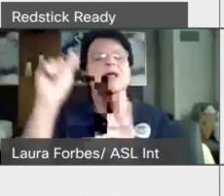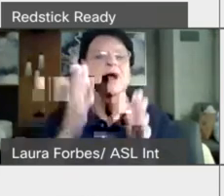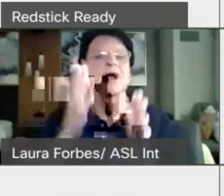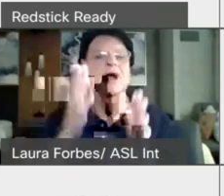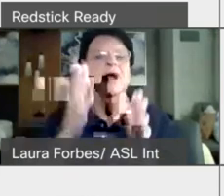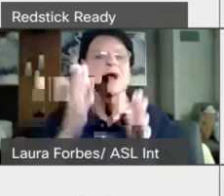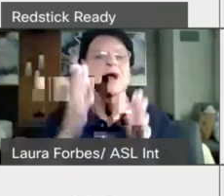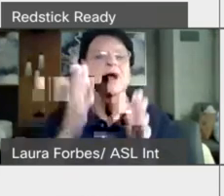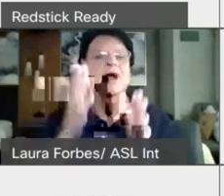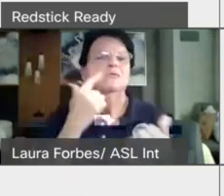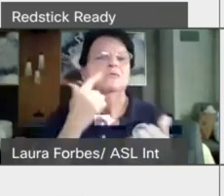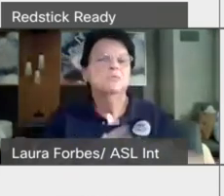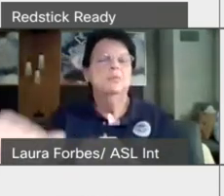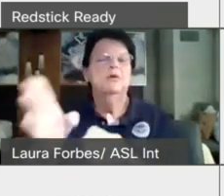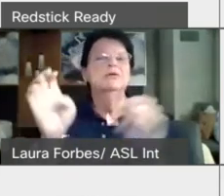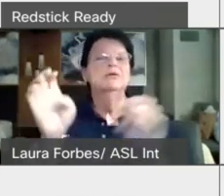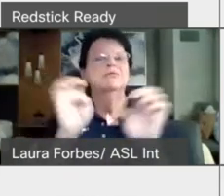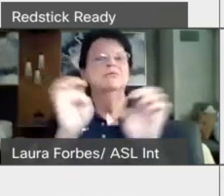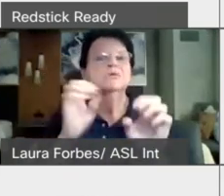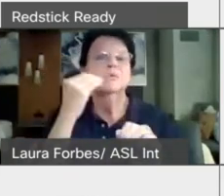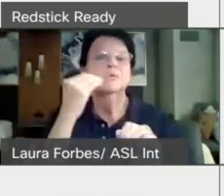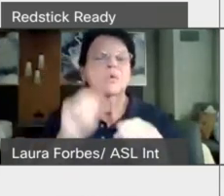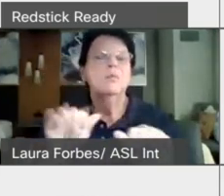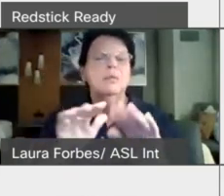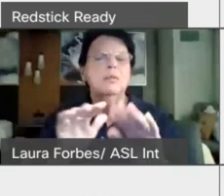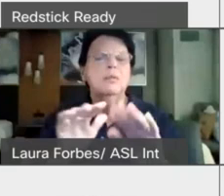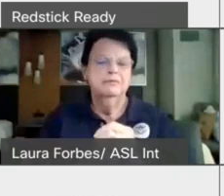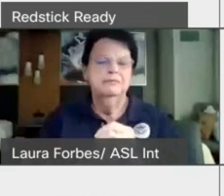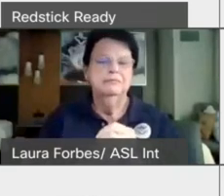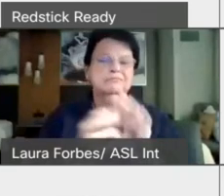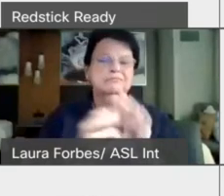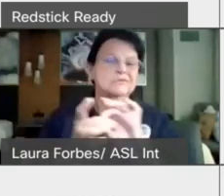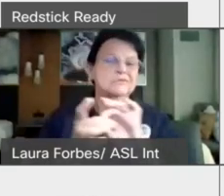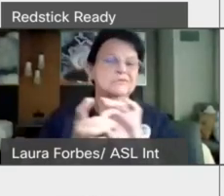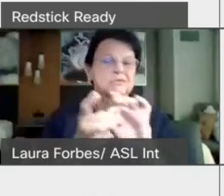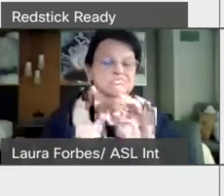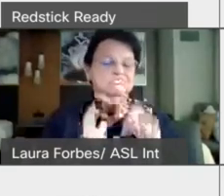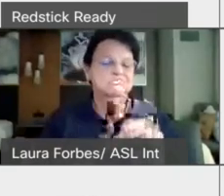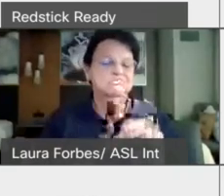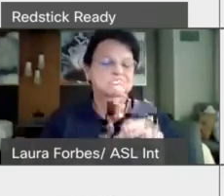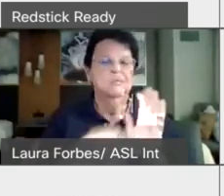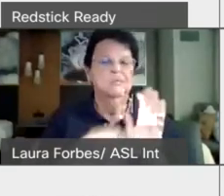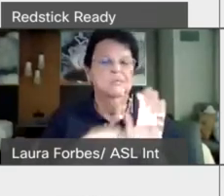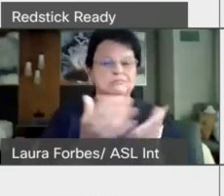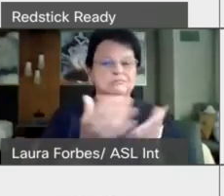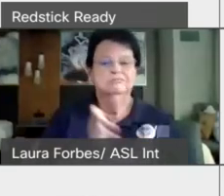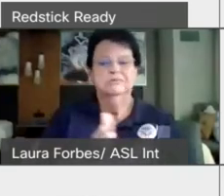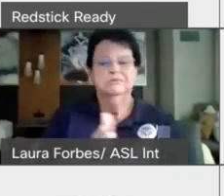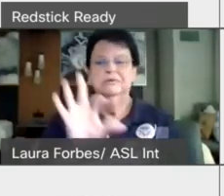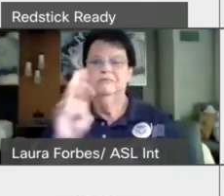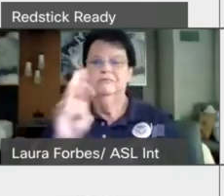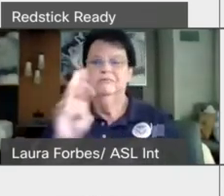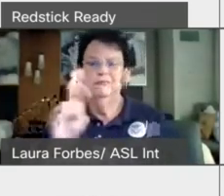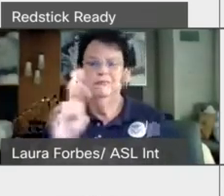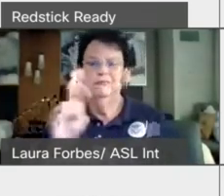and Emergency Preparedness, our role really is to help coordinate between our federal partners and all of our parish and